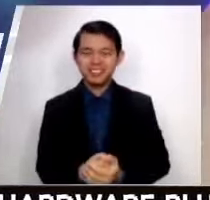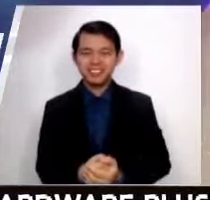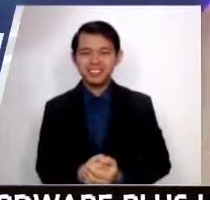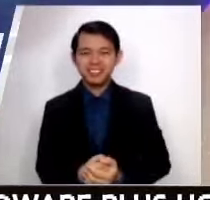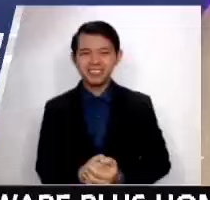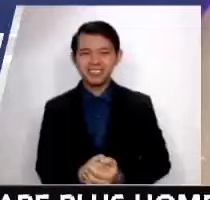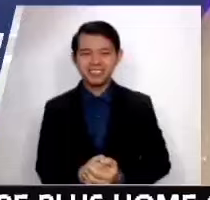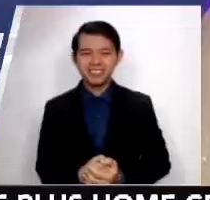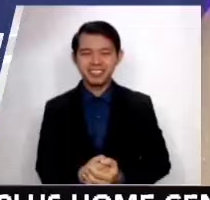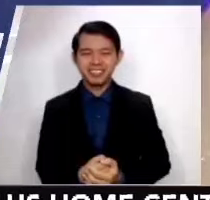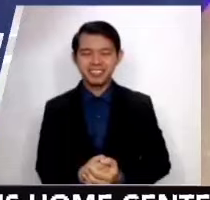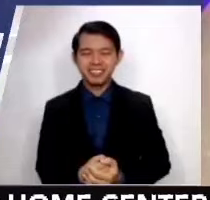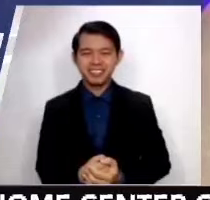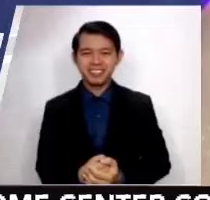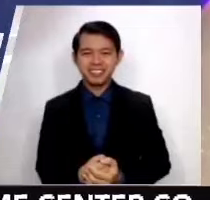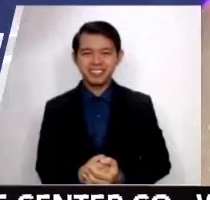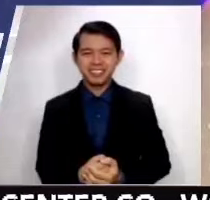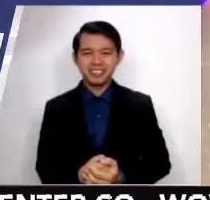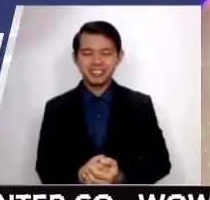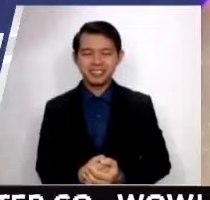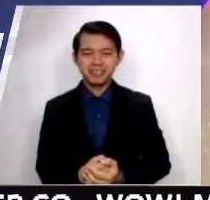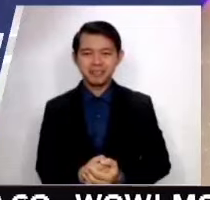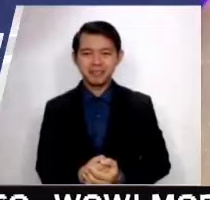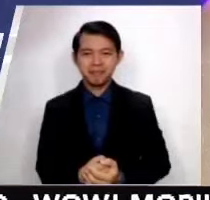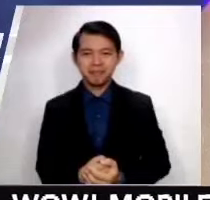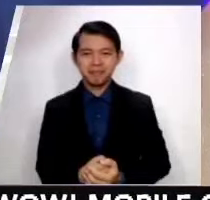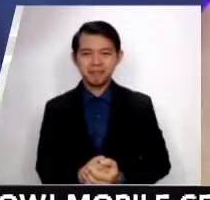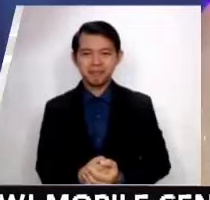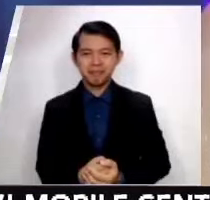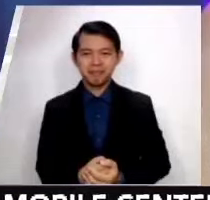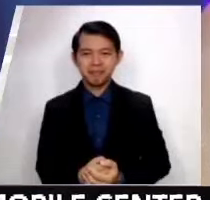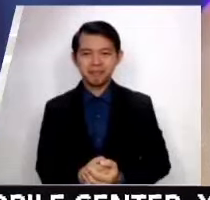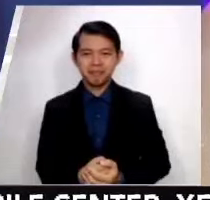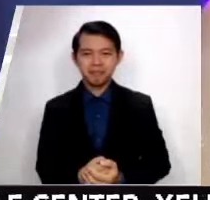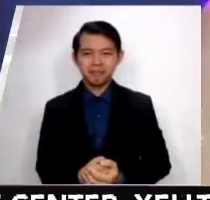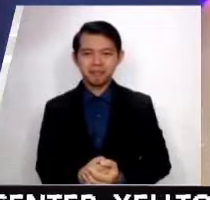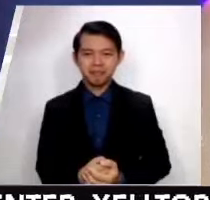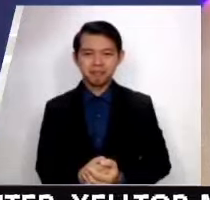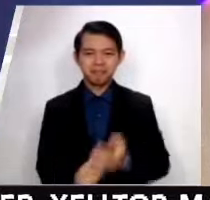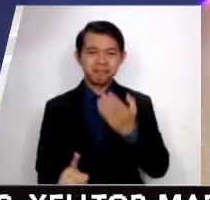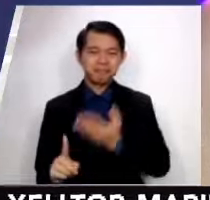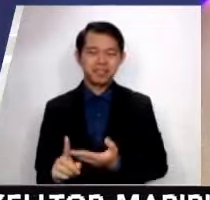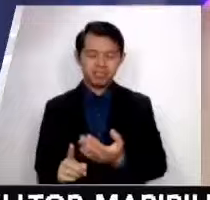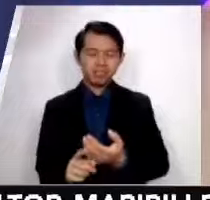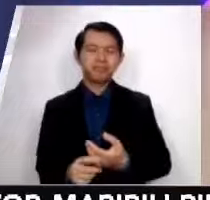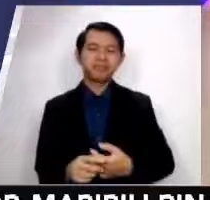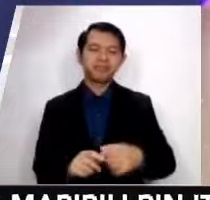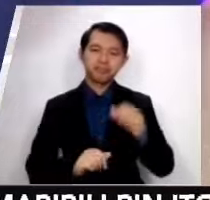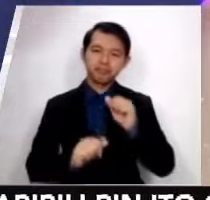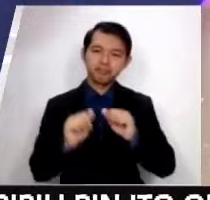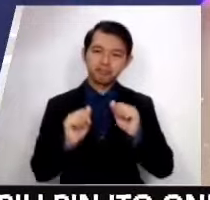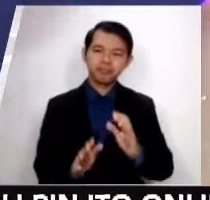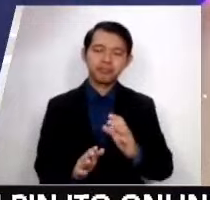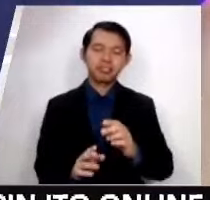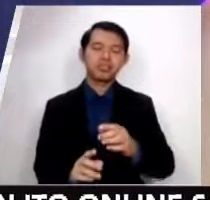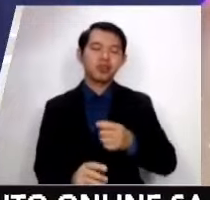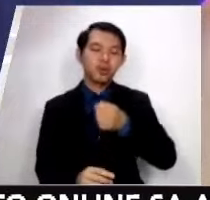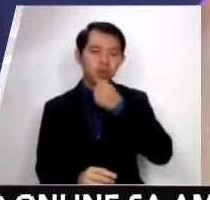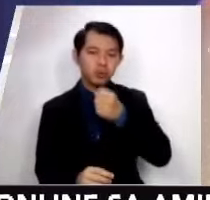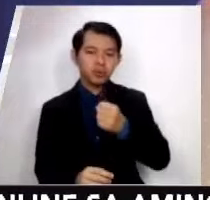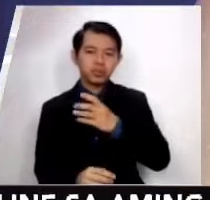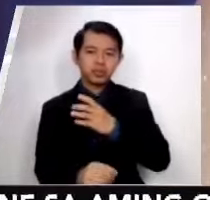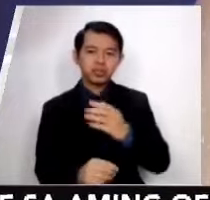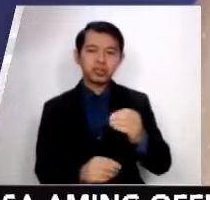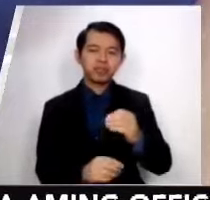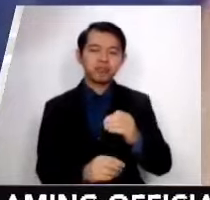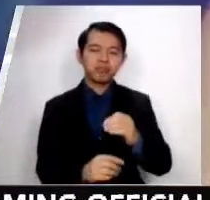pagiging artista, pagiging host, influencer, na lahat halos ng brand